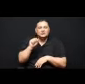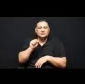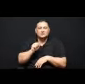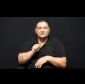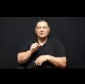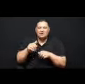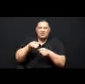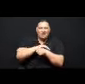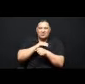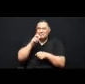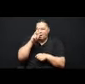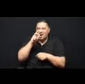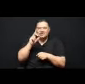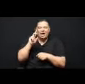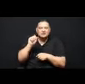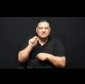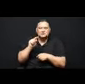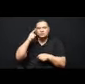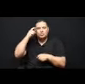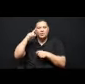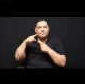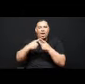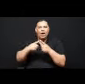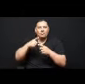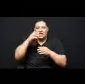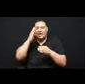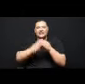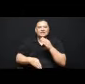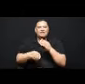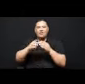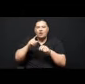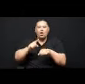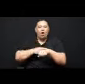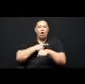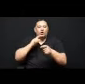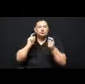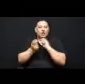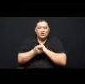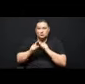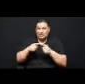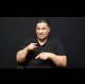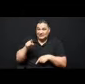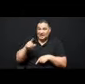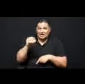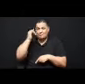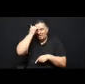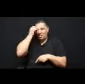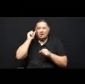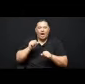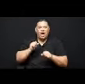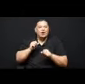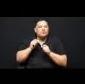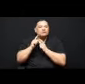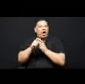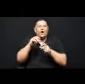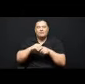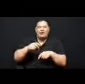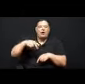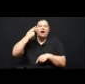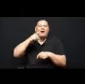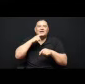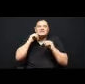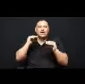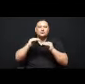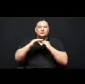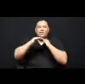the end of a long change when he and Buffalo could run in the high desert plains through the red blush of the